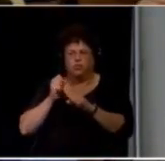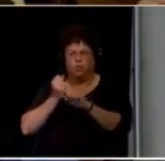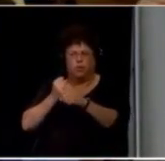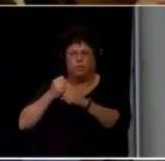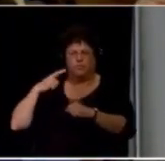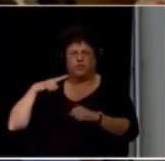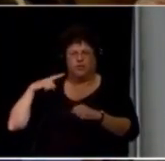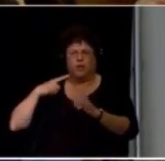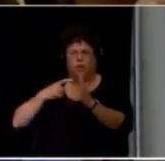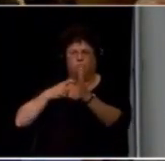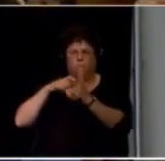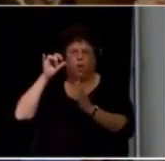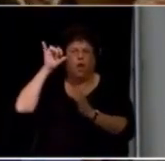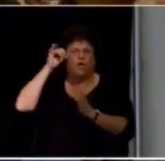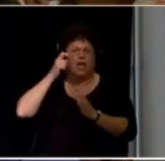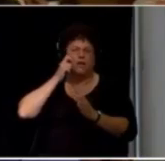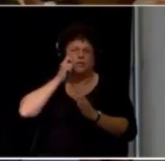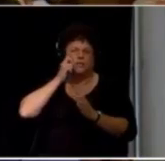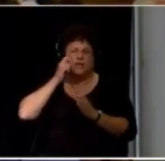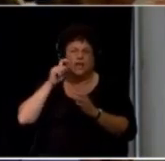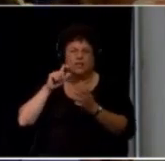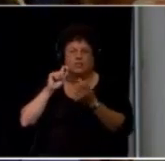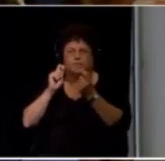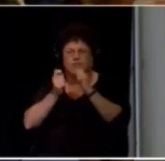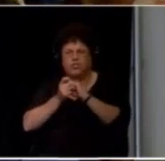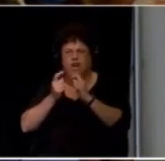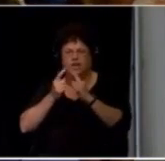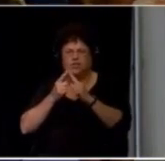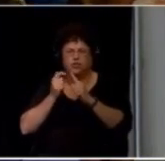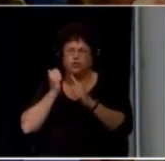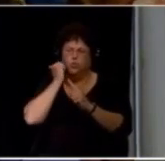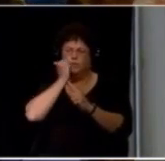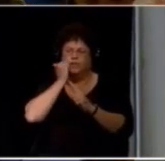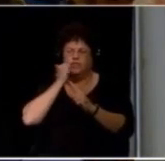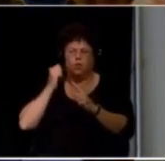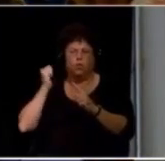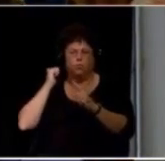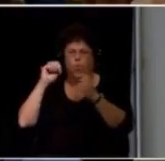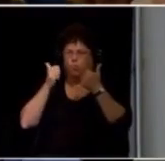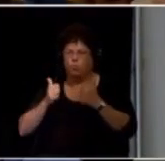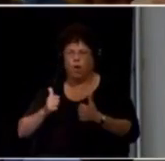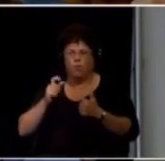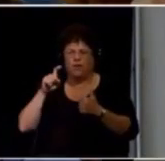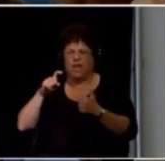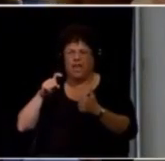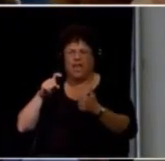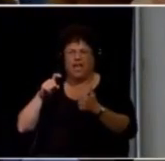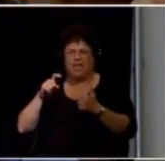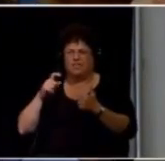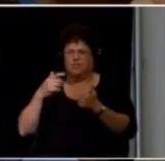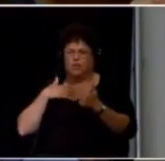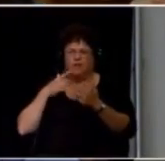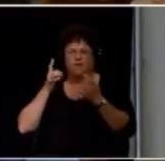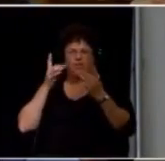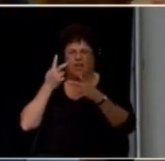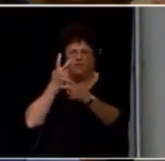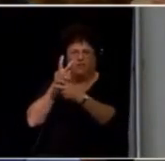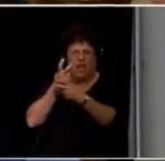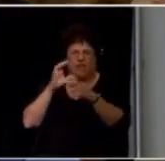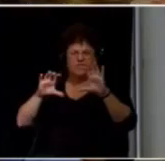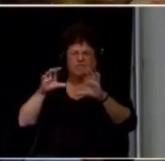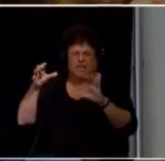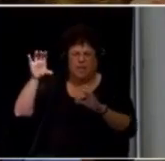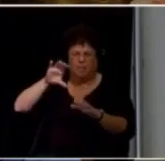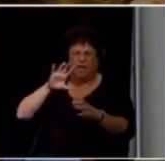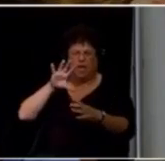cow skin has to be converted into a material that will not rot, it has to be treated with massive amounts of toxic chemicals,